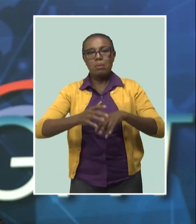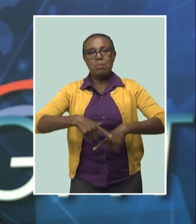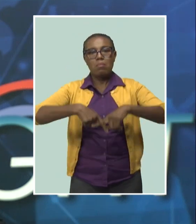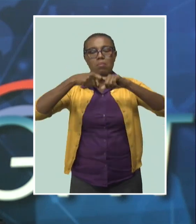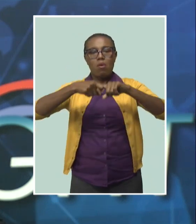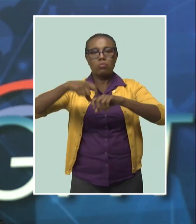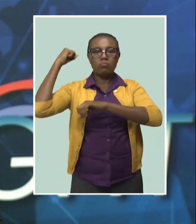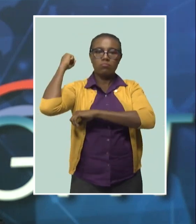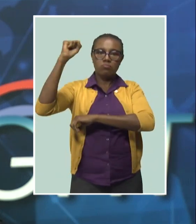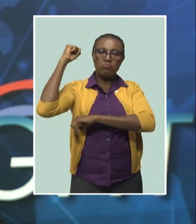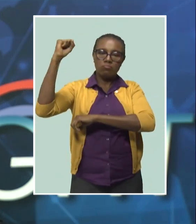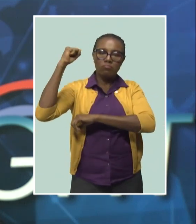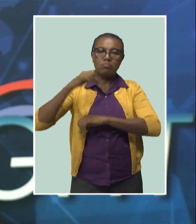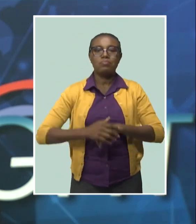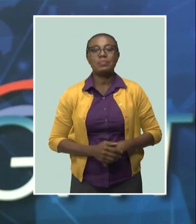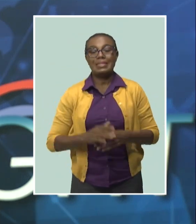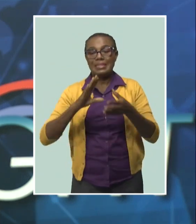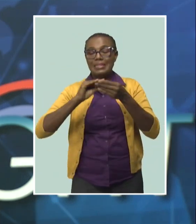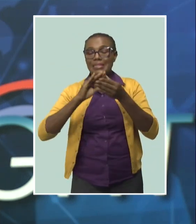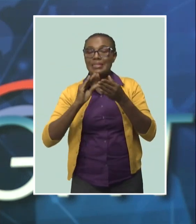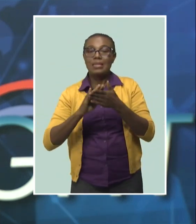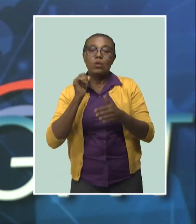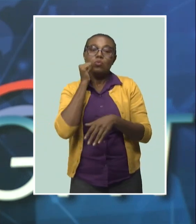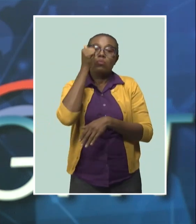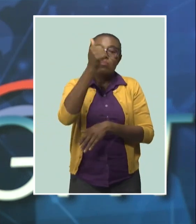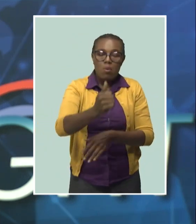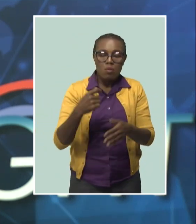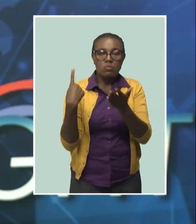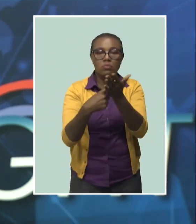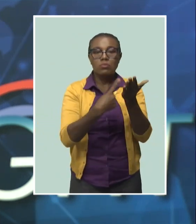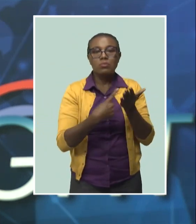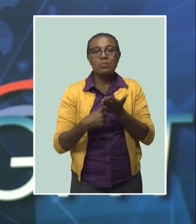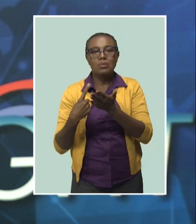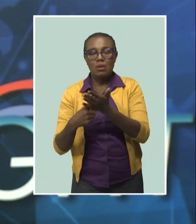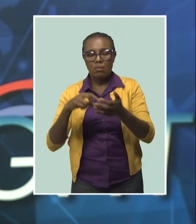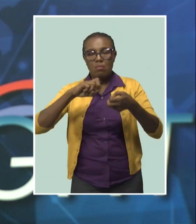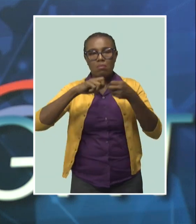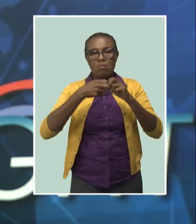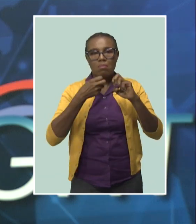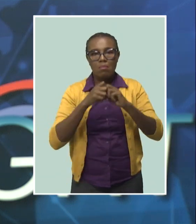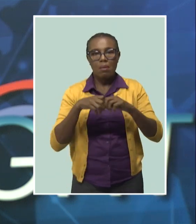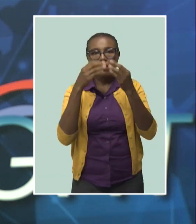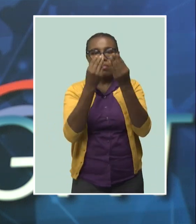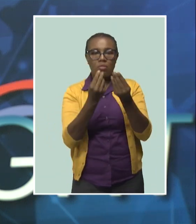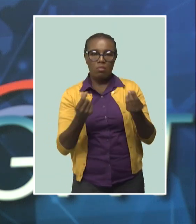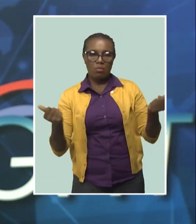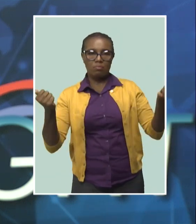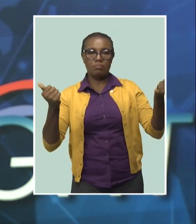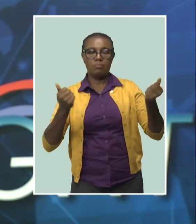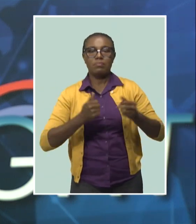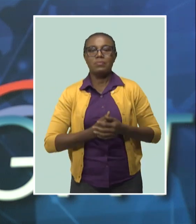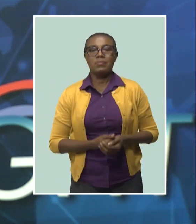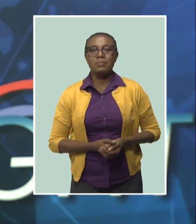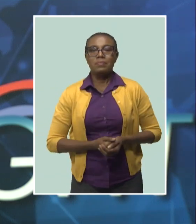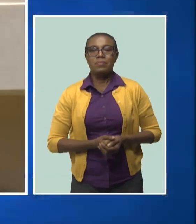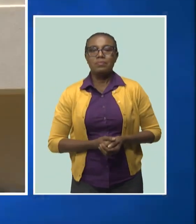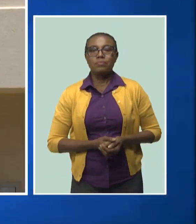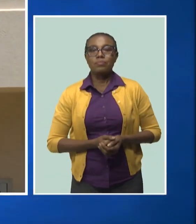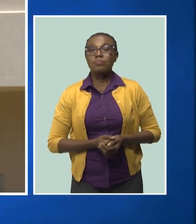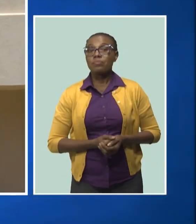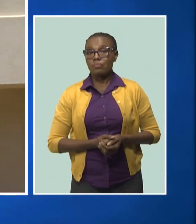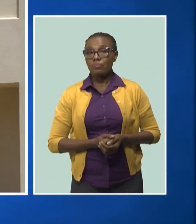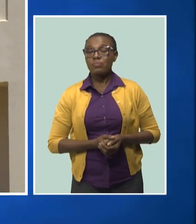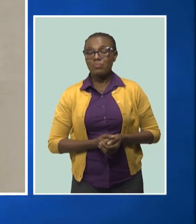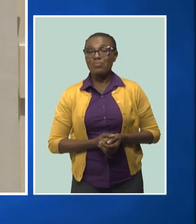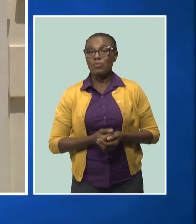to conclude talks by tomorrow to resolve the issue that grounded flights. Wendy Burke has the details. Over the last